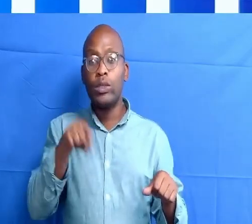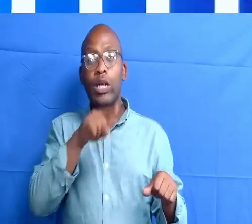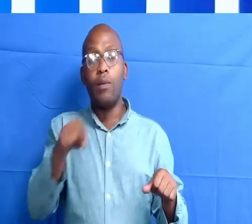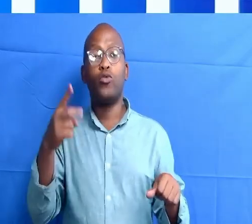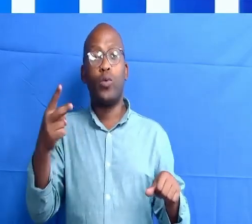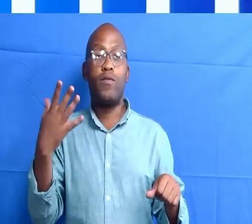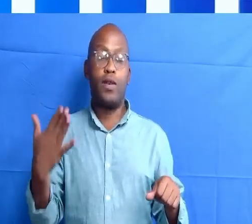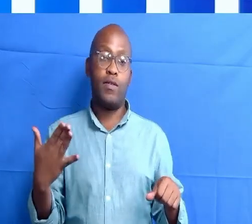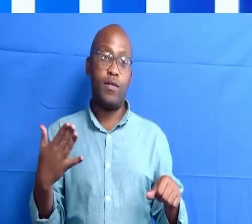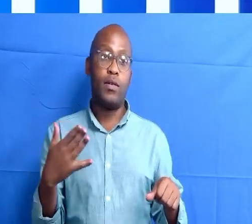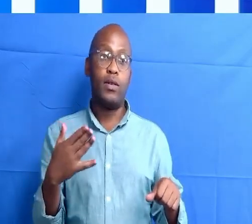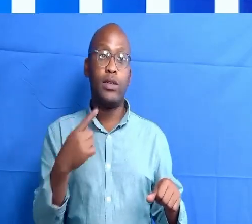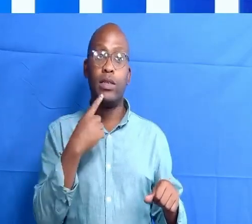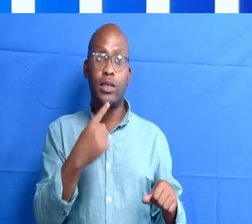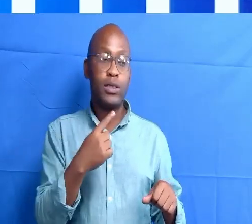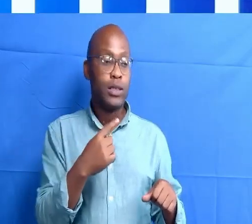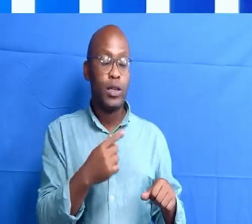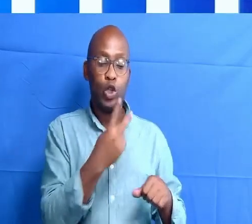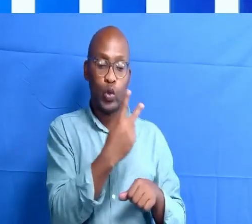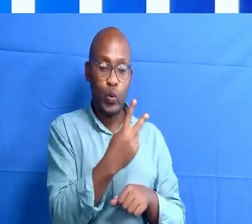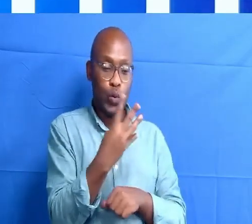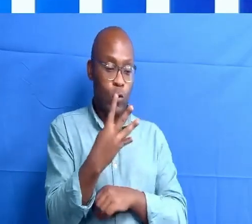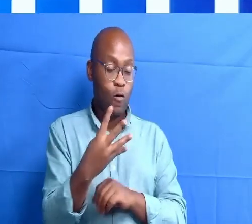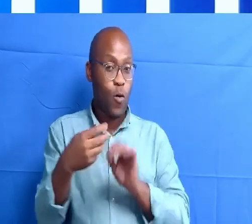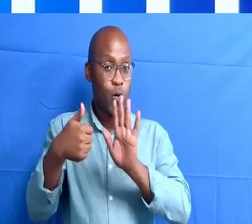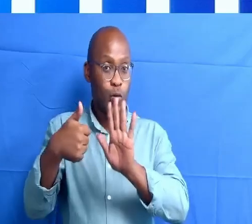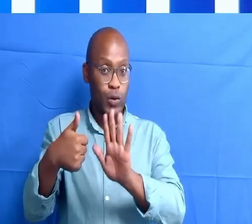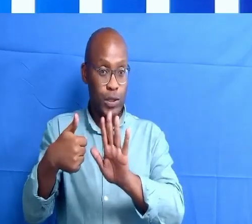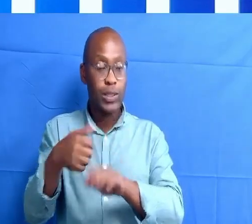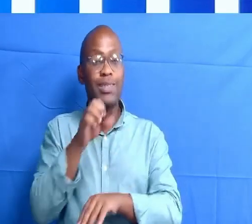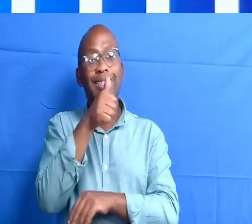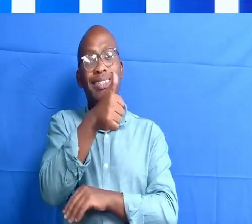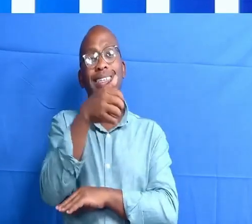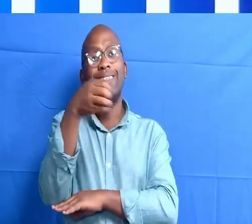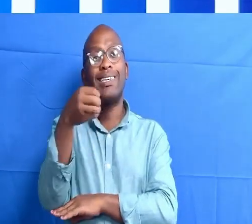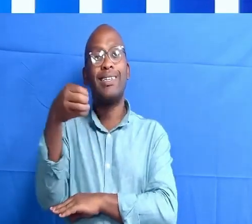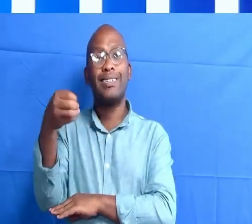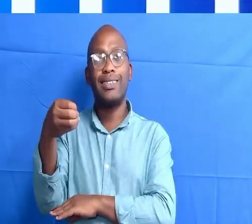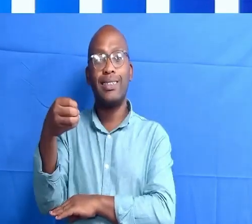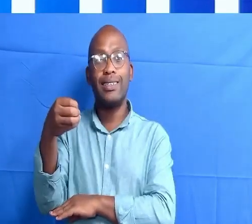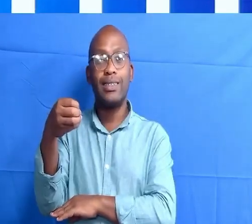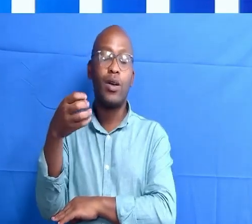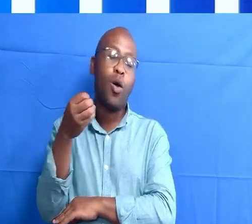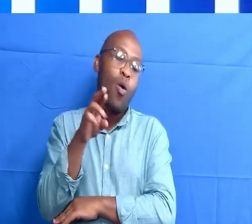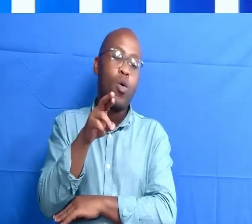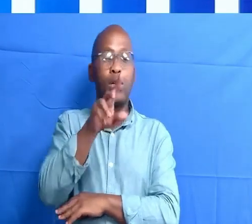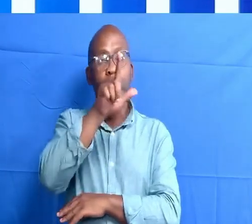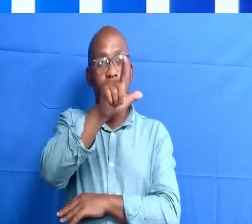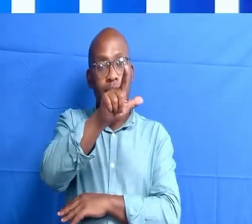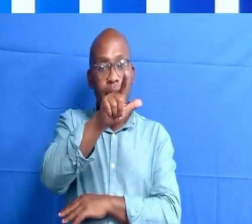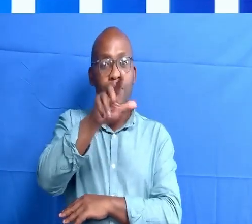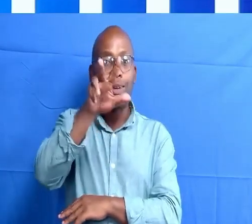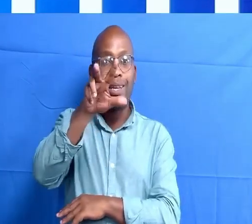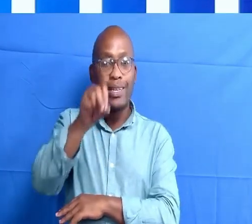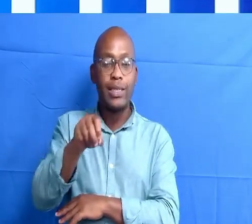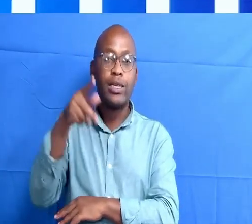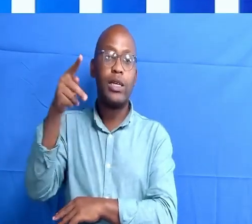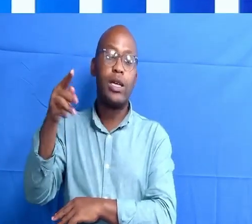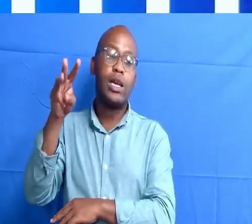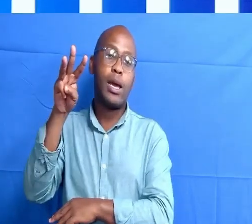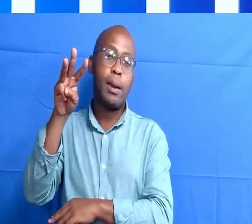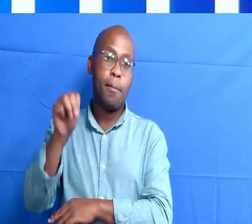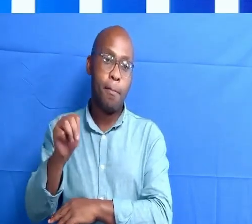be 380, it will be 246. That will be 600 and 780 kilometers if